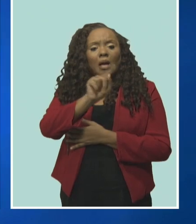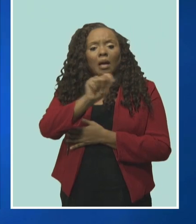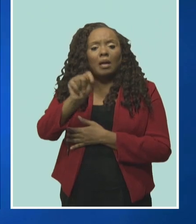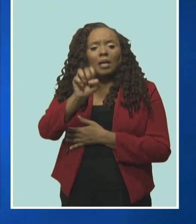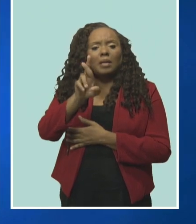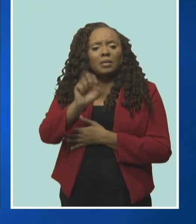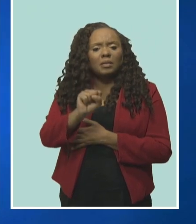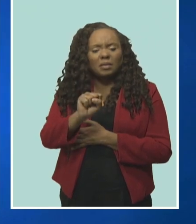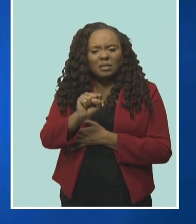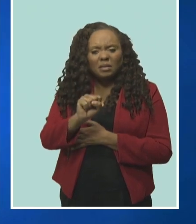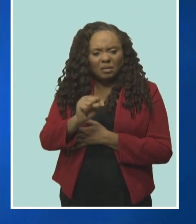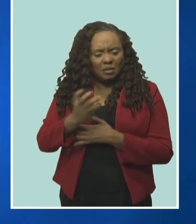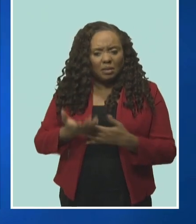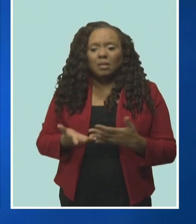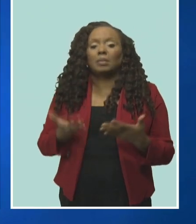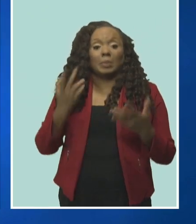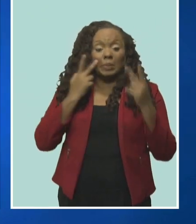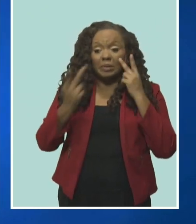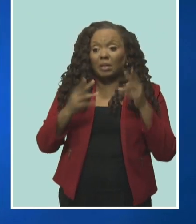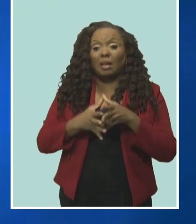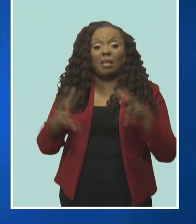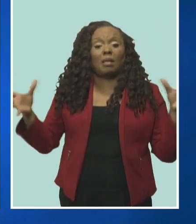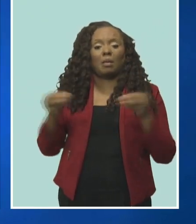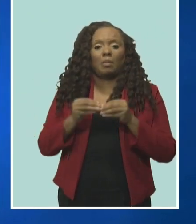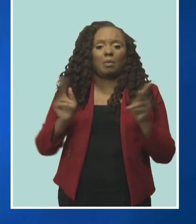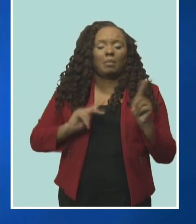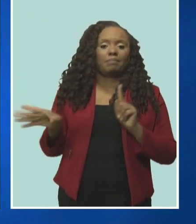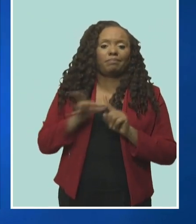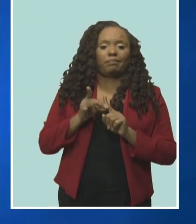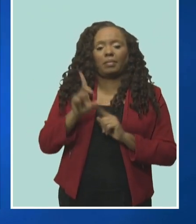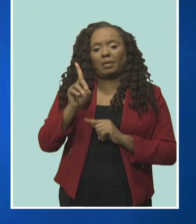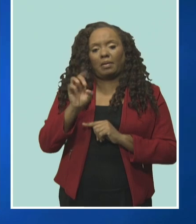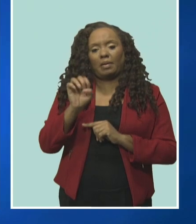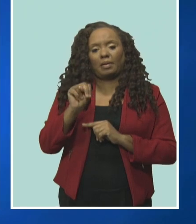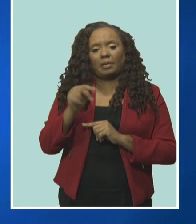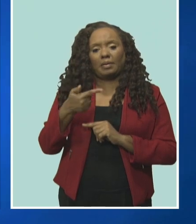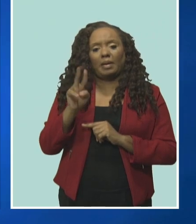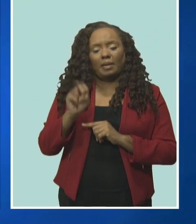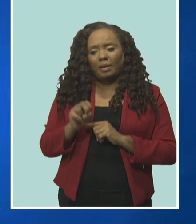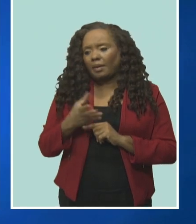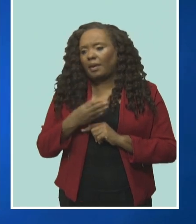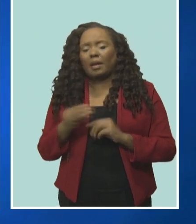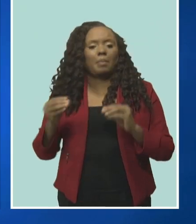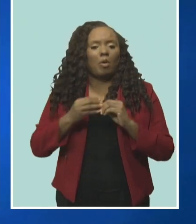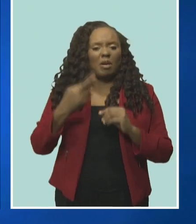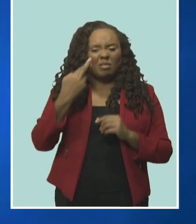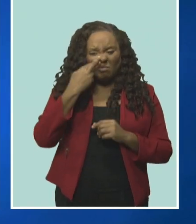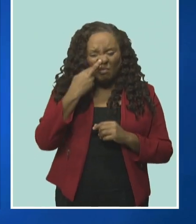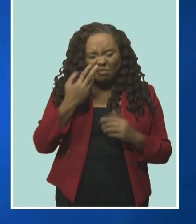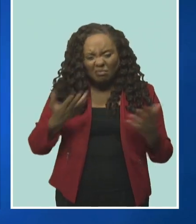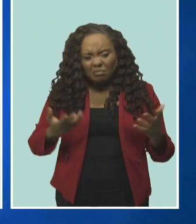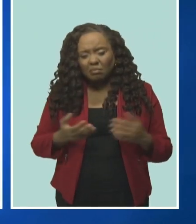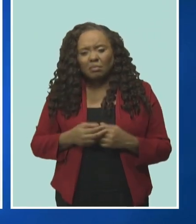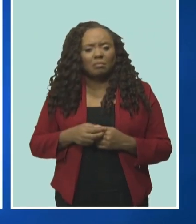are existing, we're seeing an increase in dengue fever, and we're also seeing an increase in rodents. I take it then that your officers